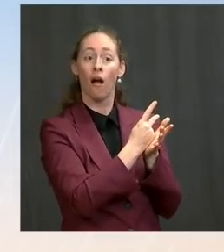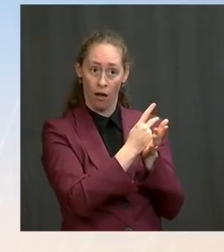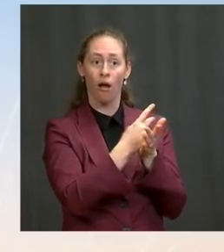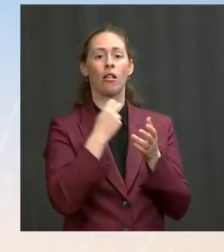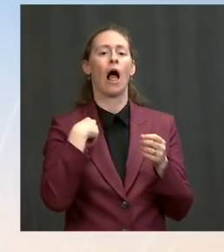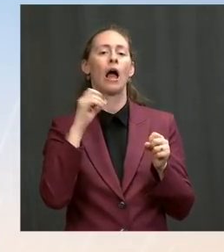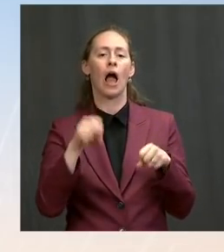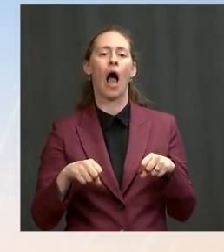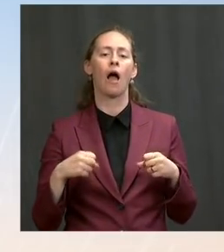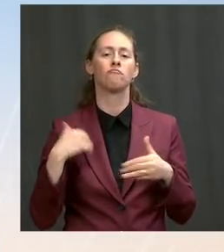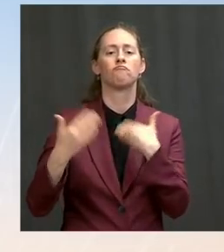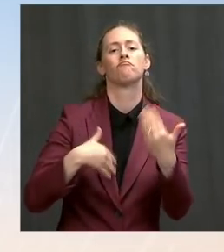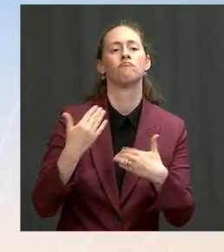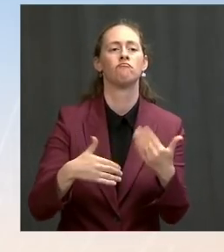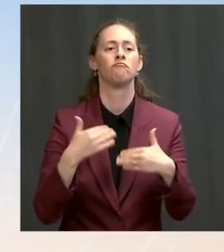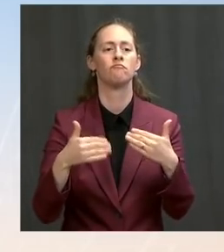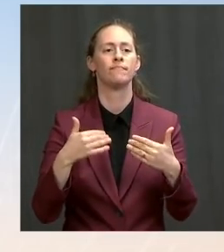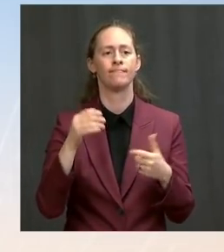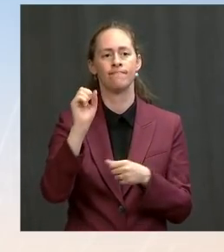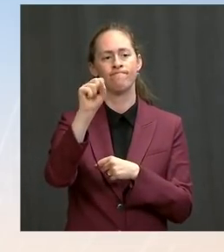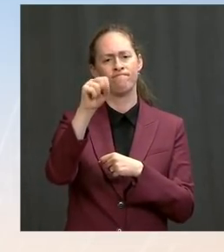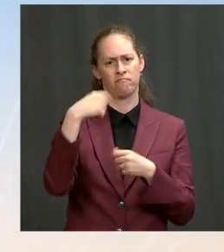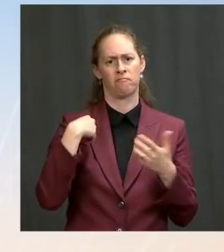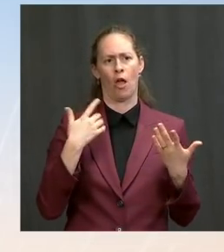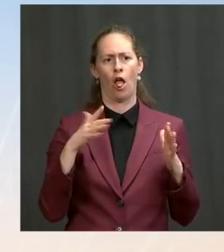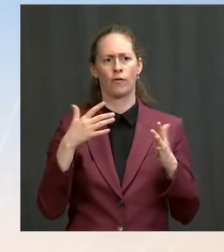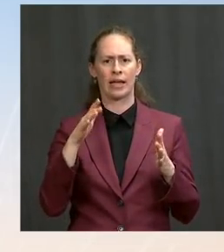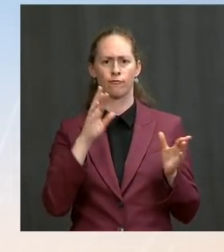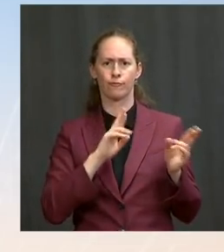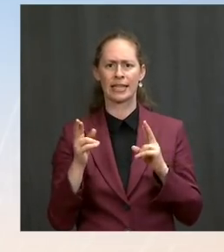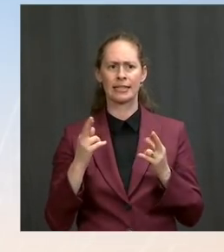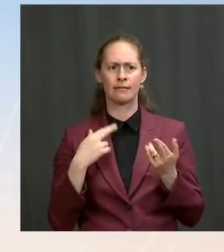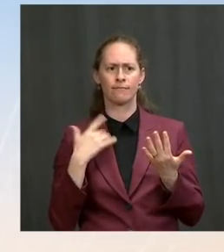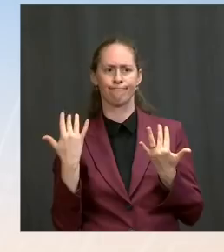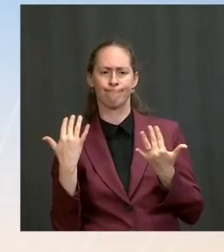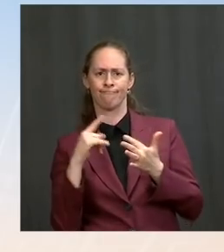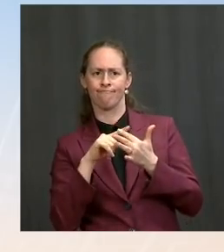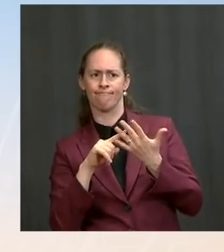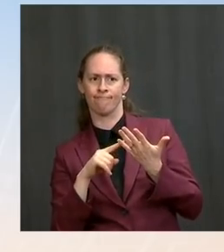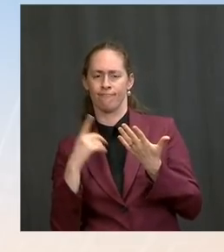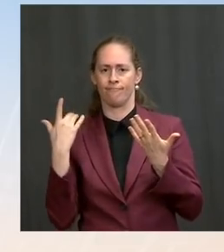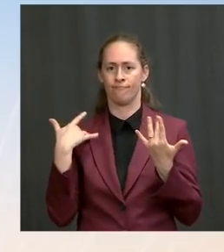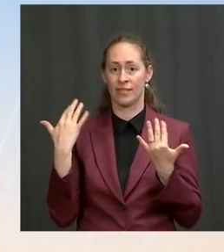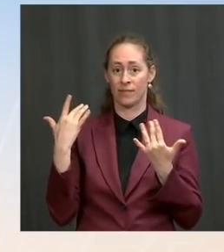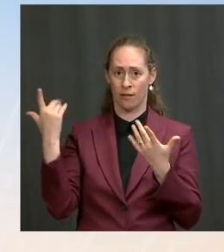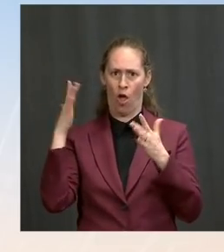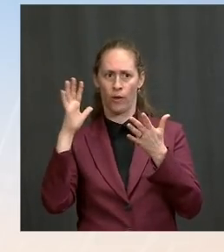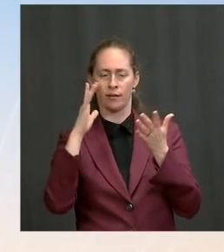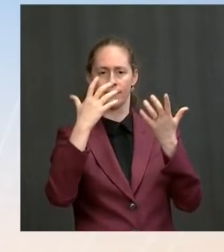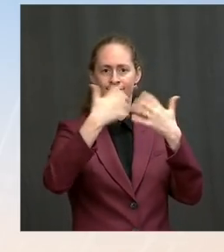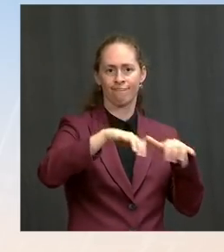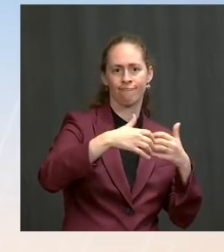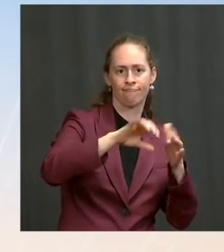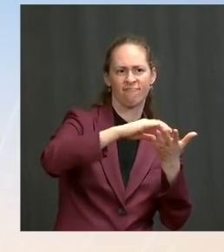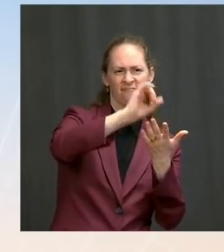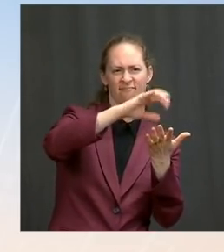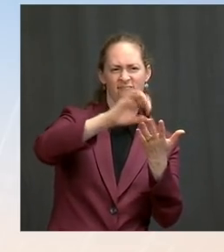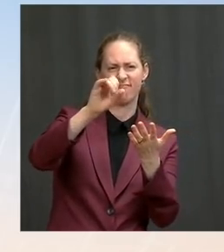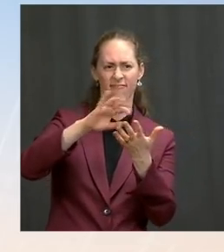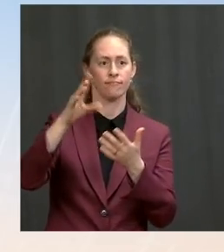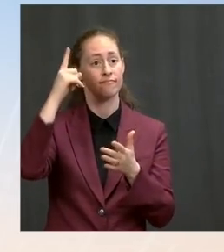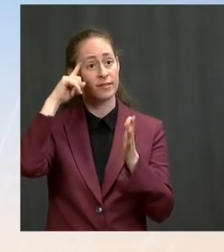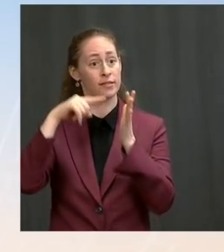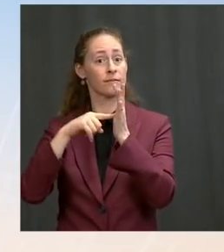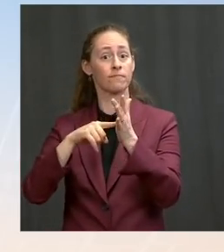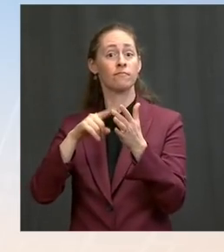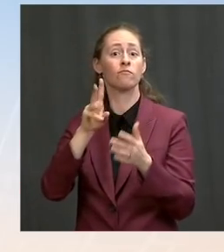think that there are a number of tools in this toolbox that the president is deploying to get at water quality protection for